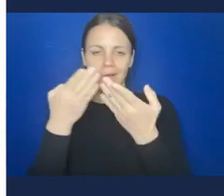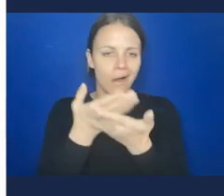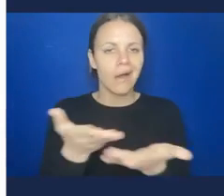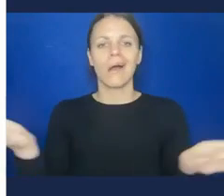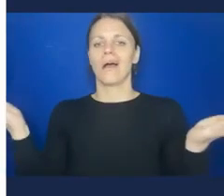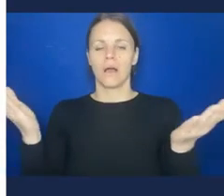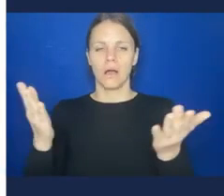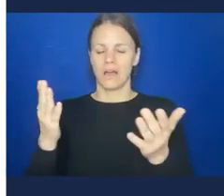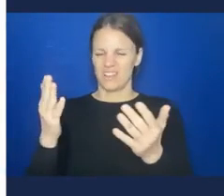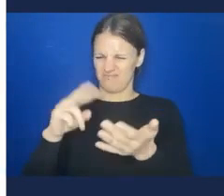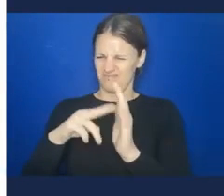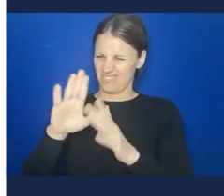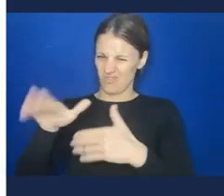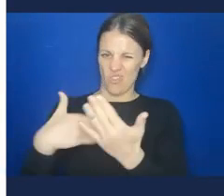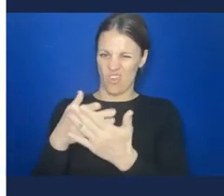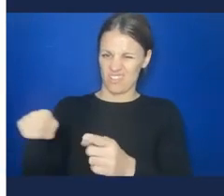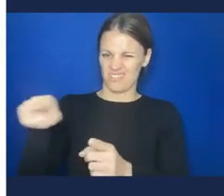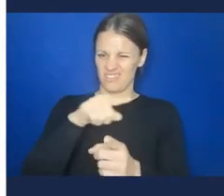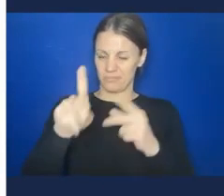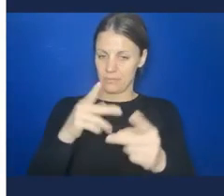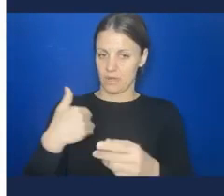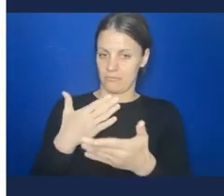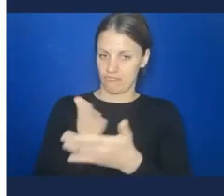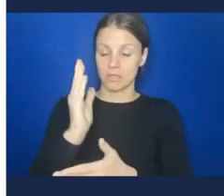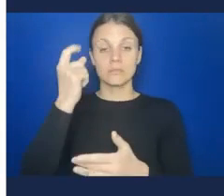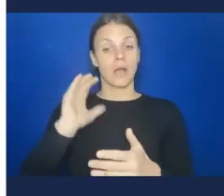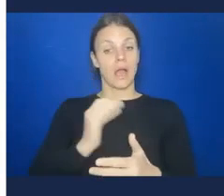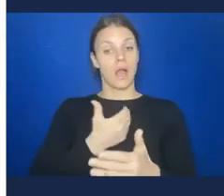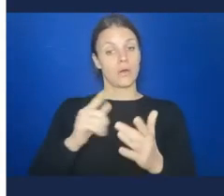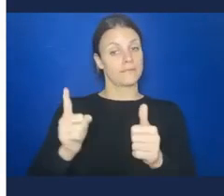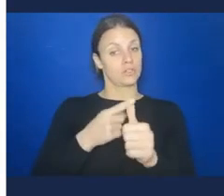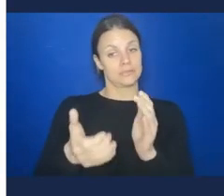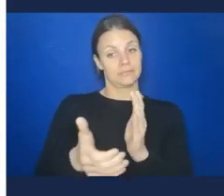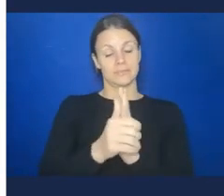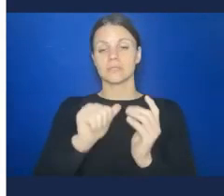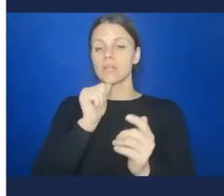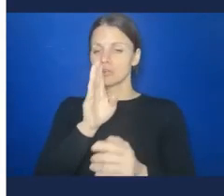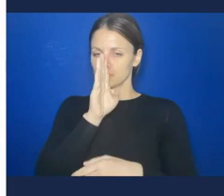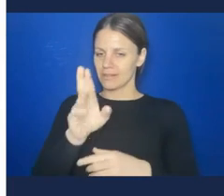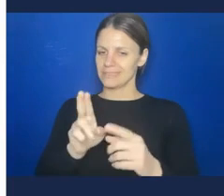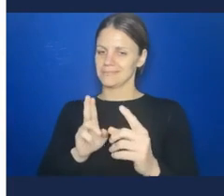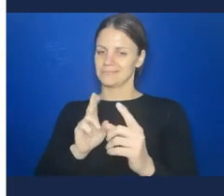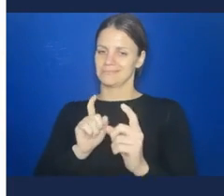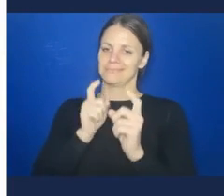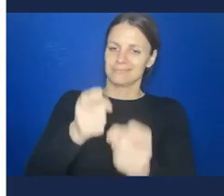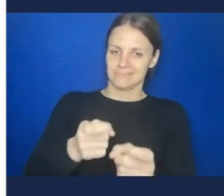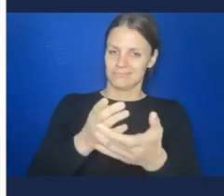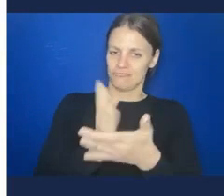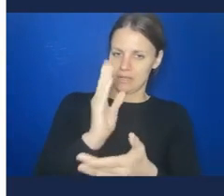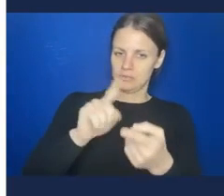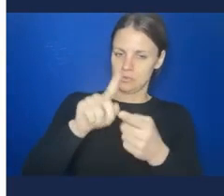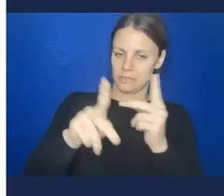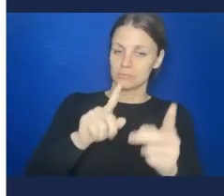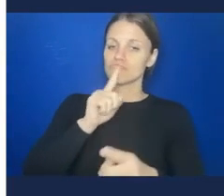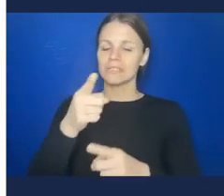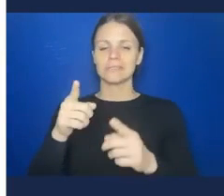rights. Again, the First Amendment does not directly grant any rights to people. It's a constraint on the